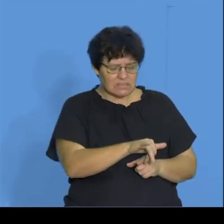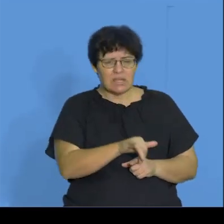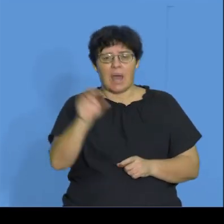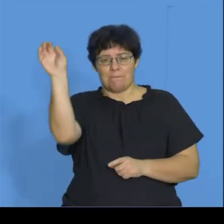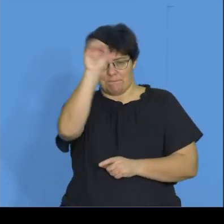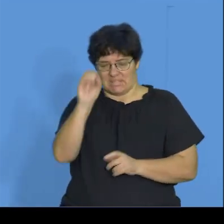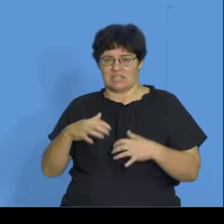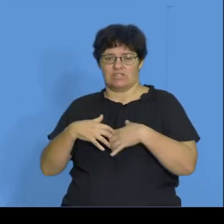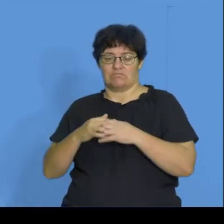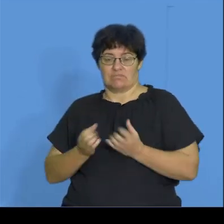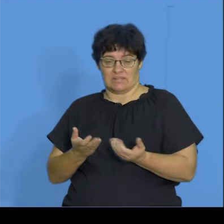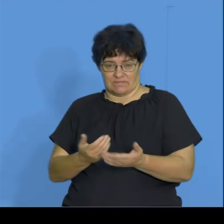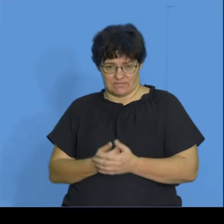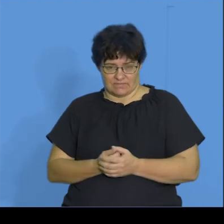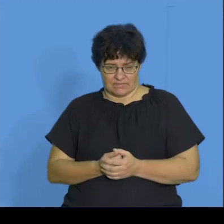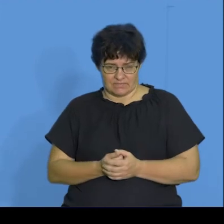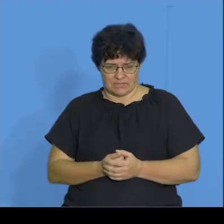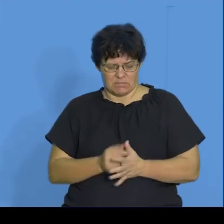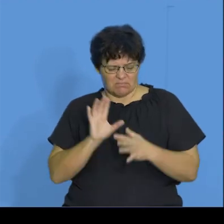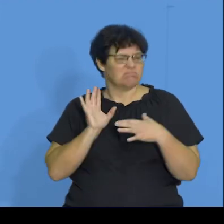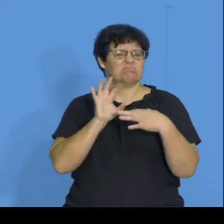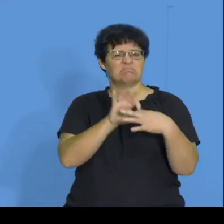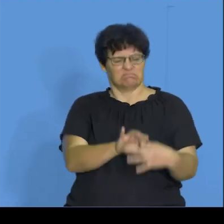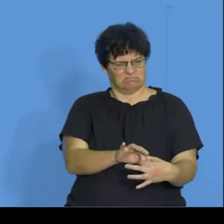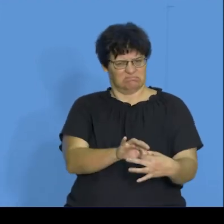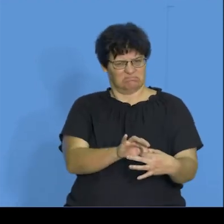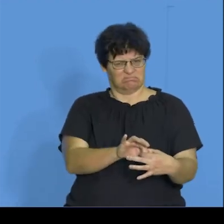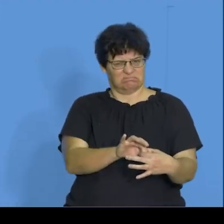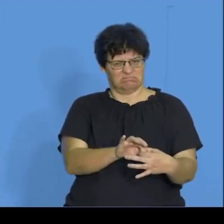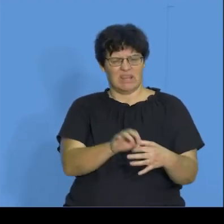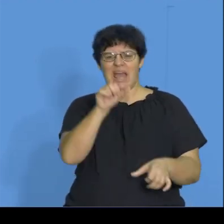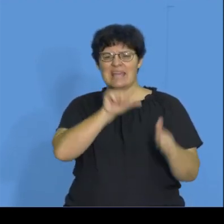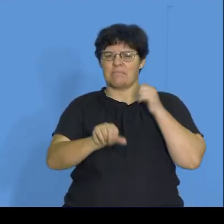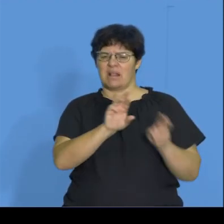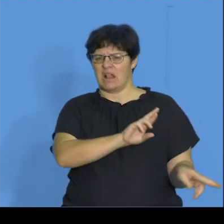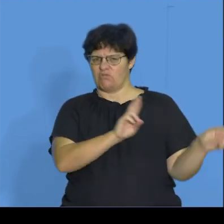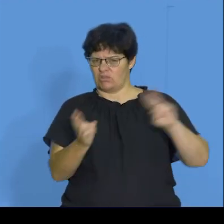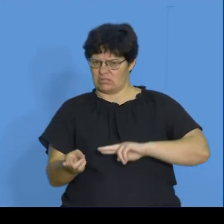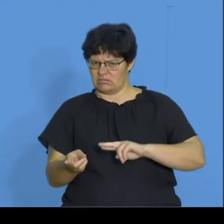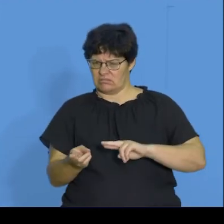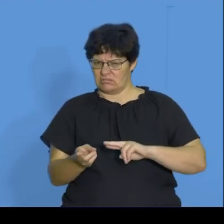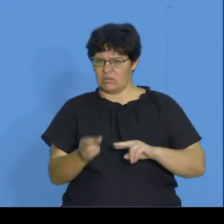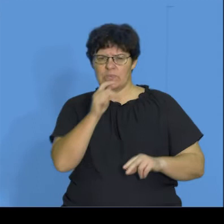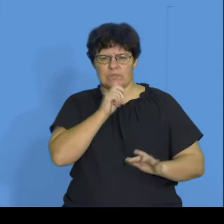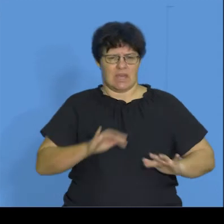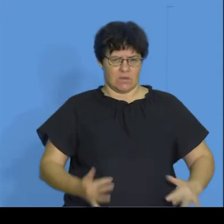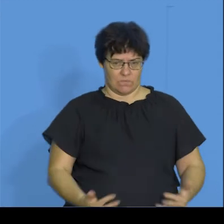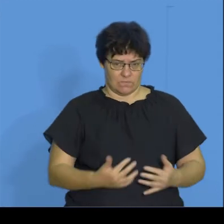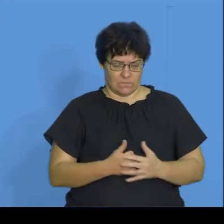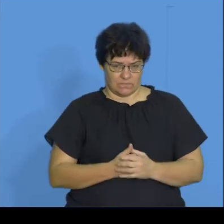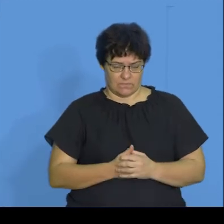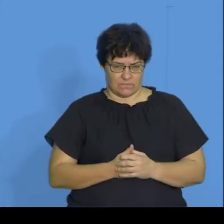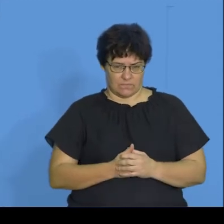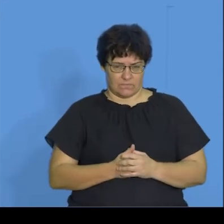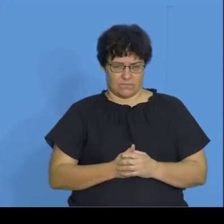is, purity relevant in as far as the chemical reactions are concerned? Okay, so we know that